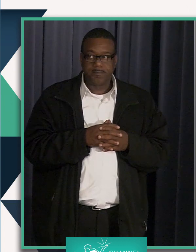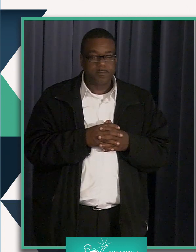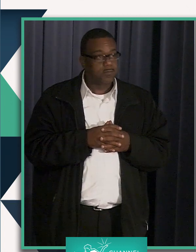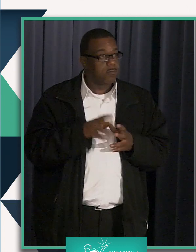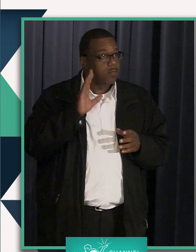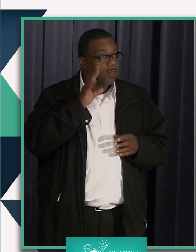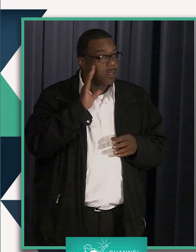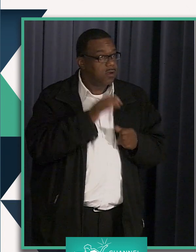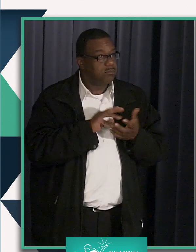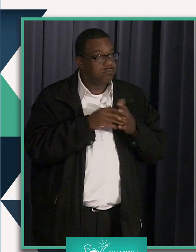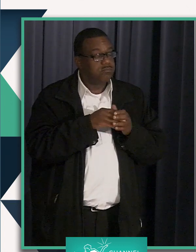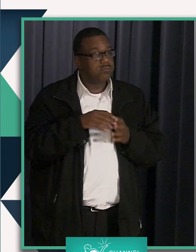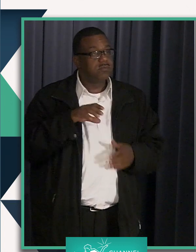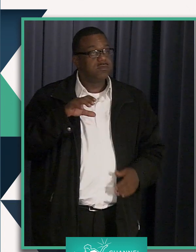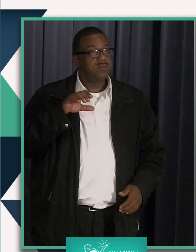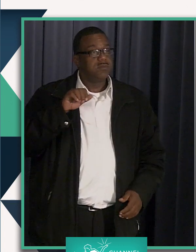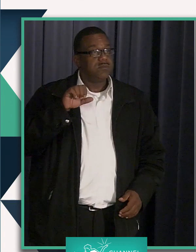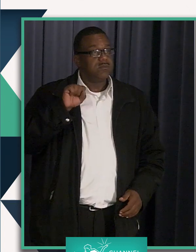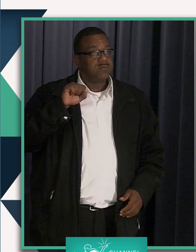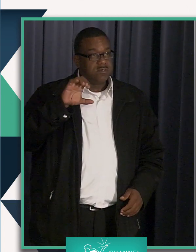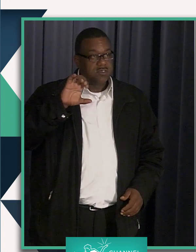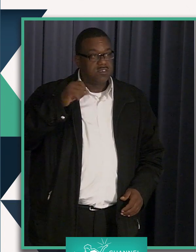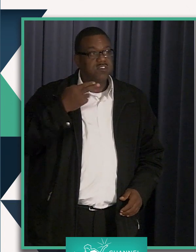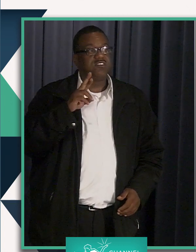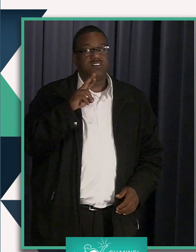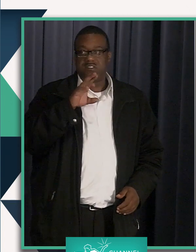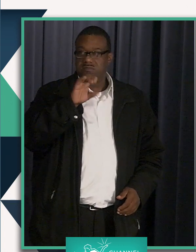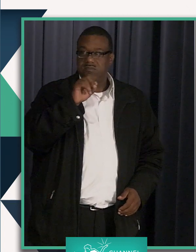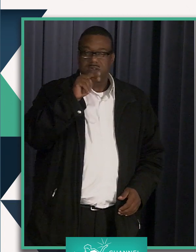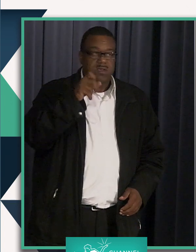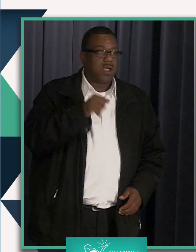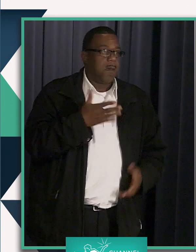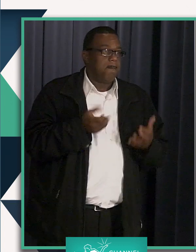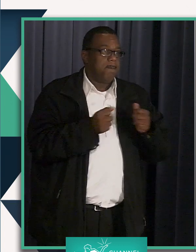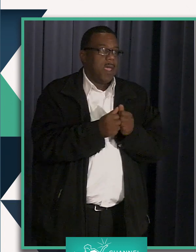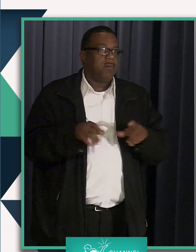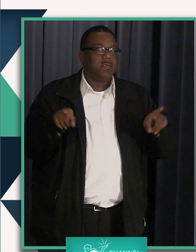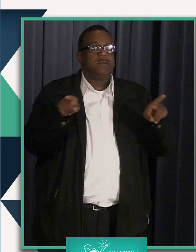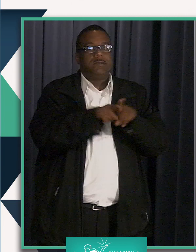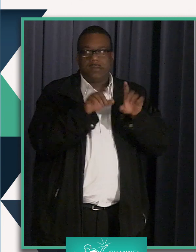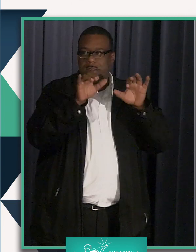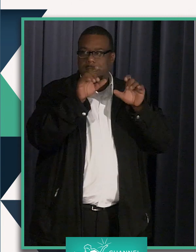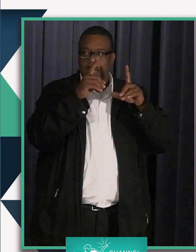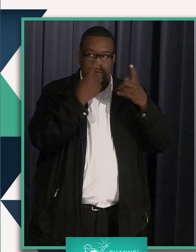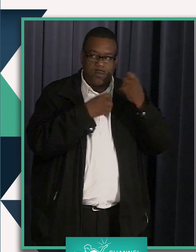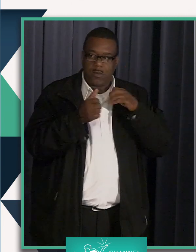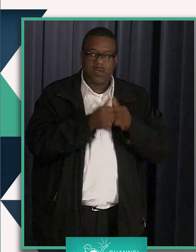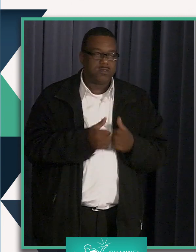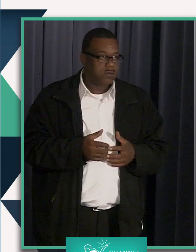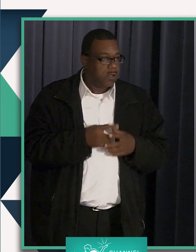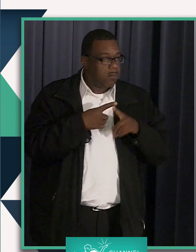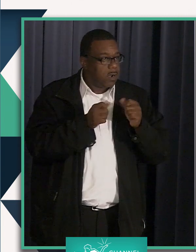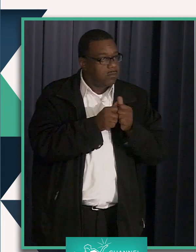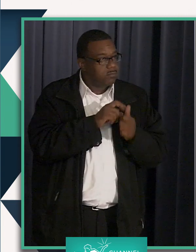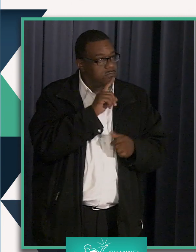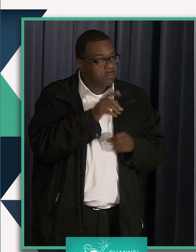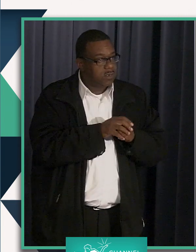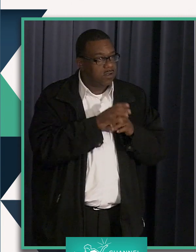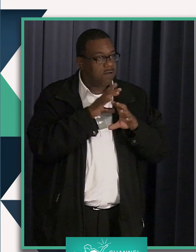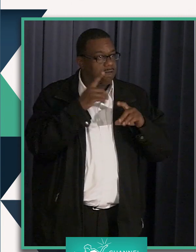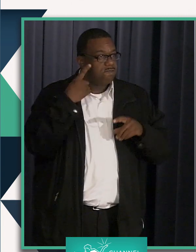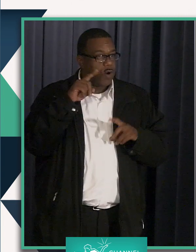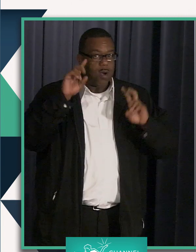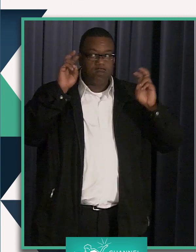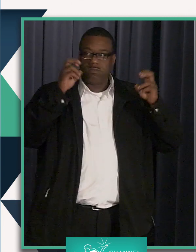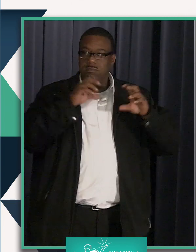Hi, Cher Connor. I have a question. It may be a little bit redundant. I may somewhat be answering her question. The non-filers,